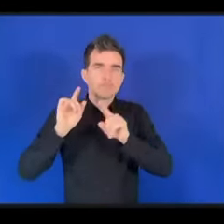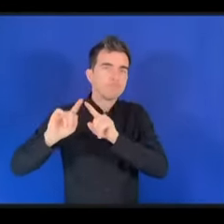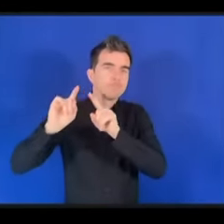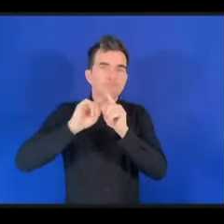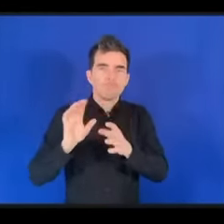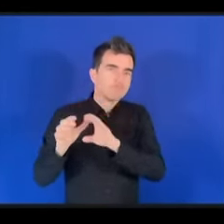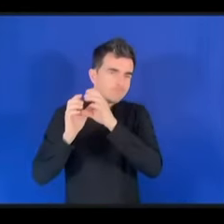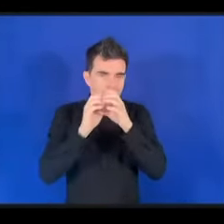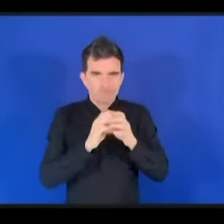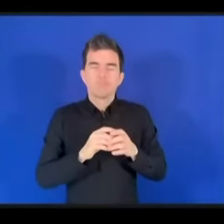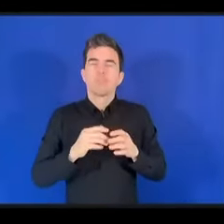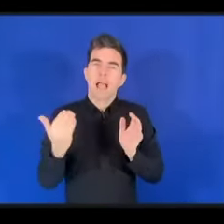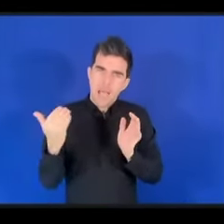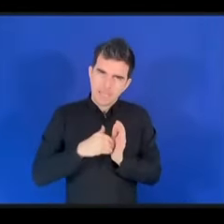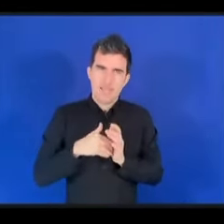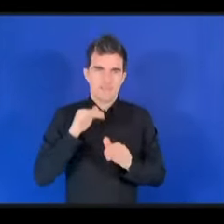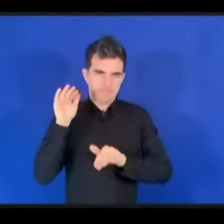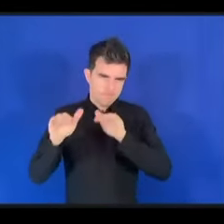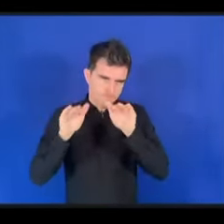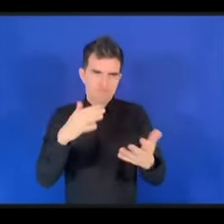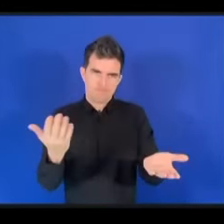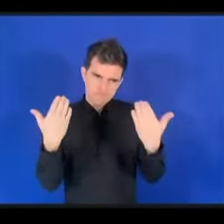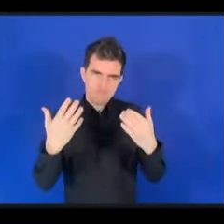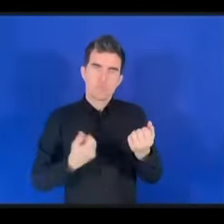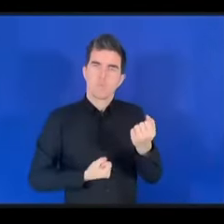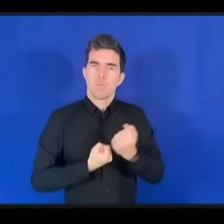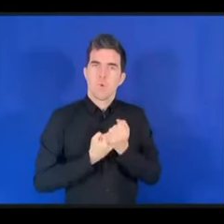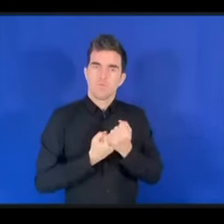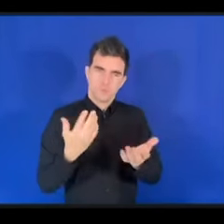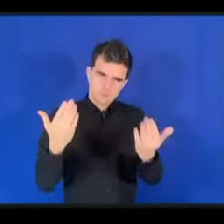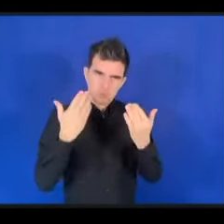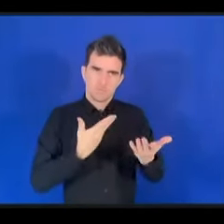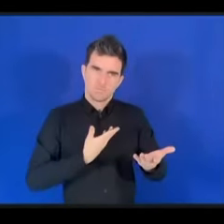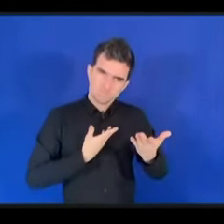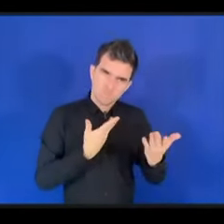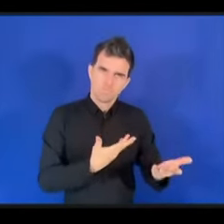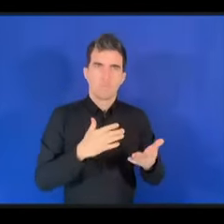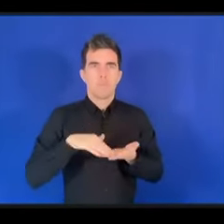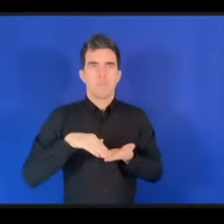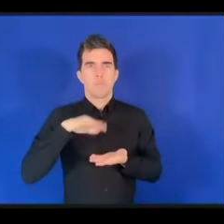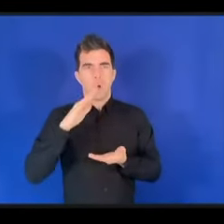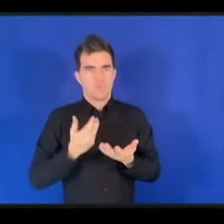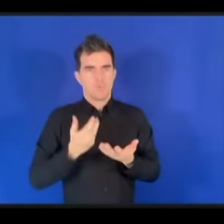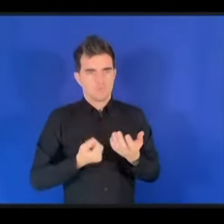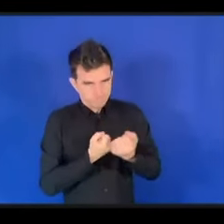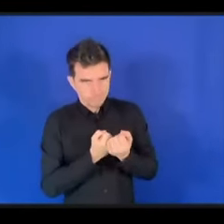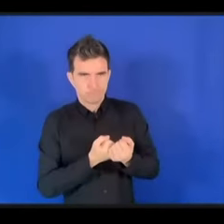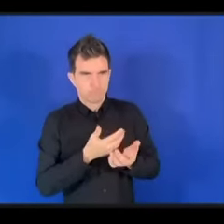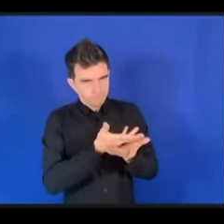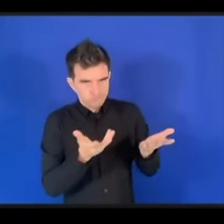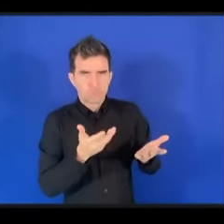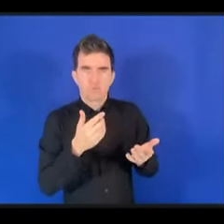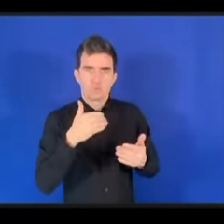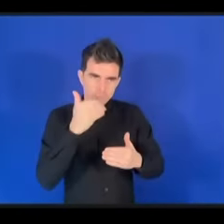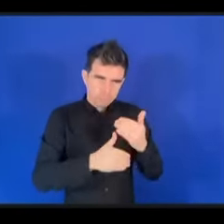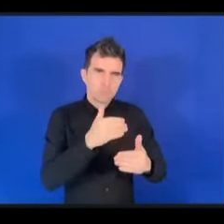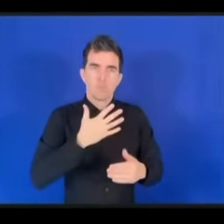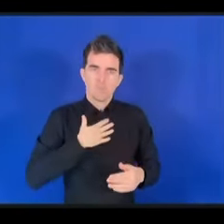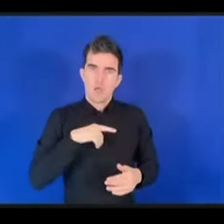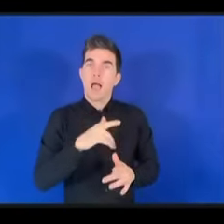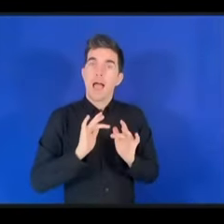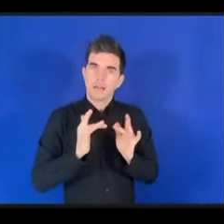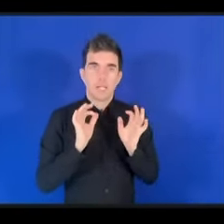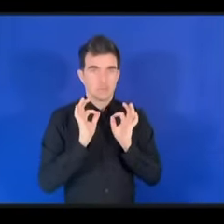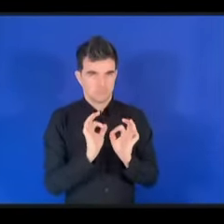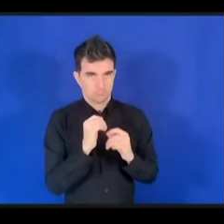and processes that keep the internet working and operating, as their stability and health is of paramount